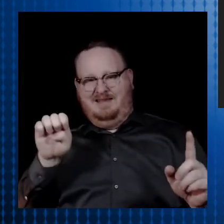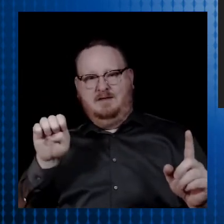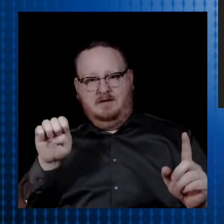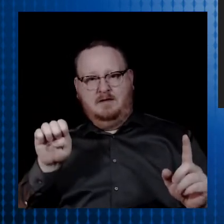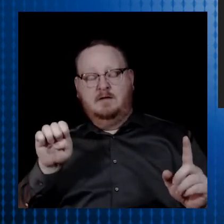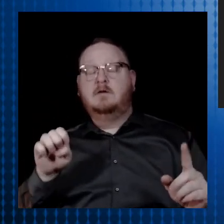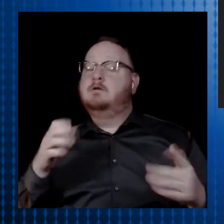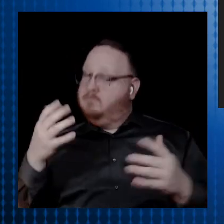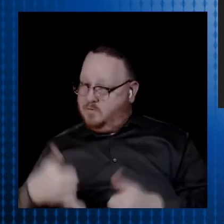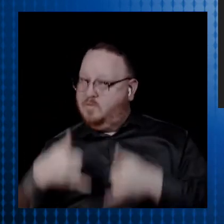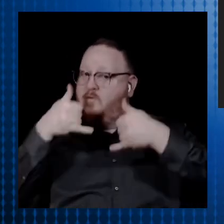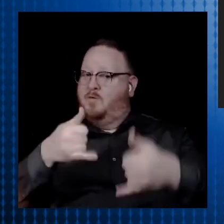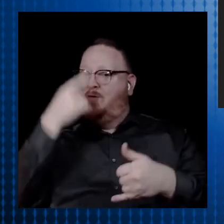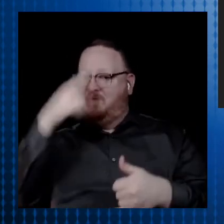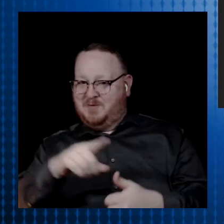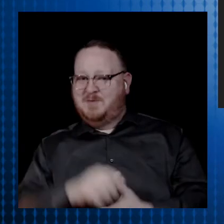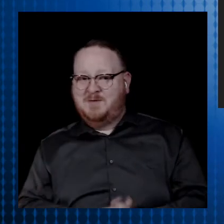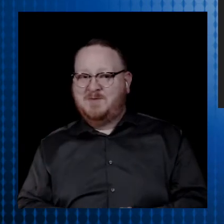award for you, and